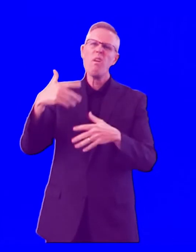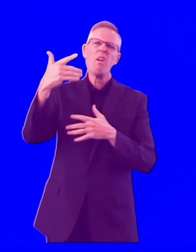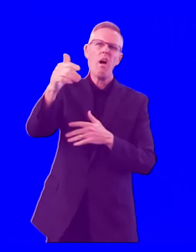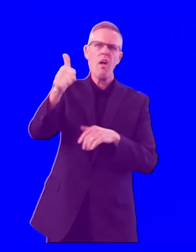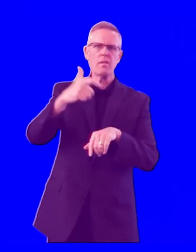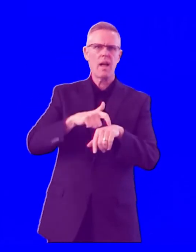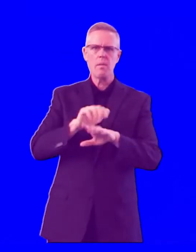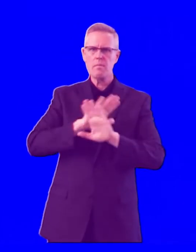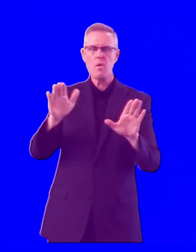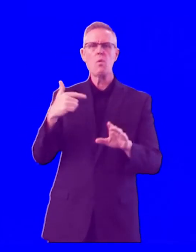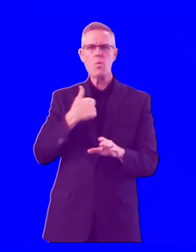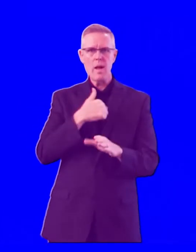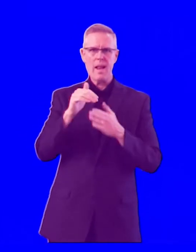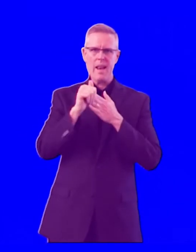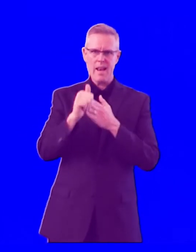time.